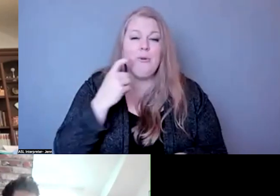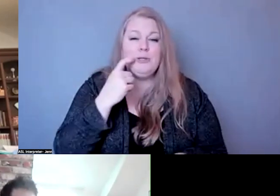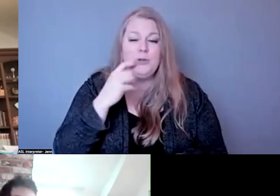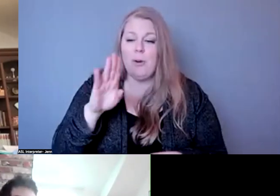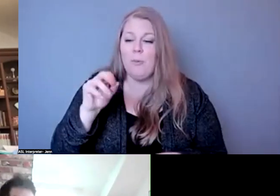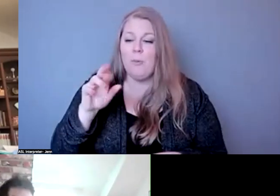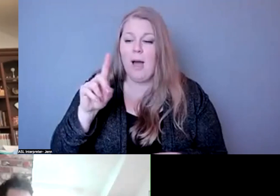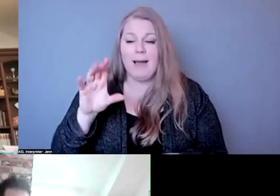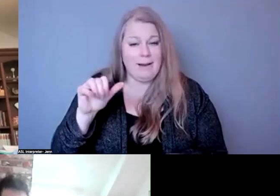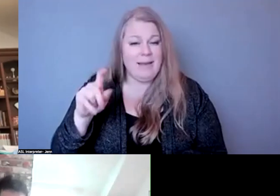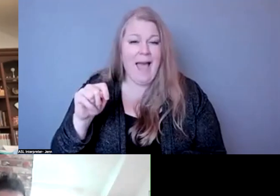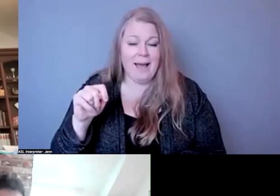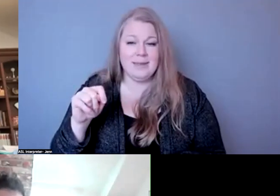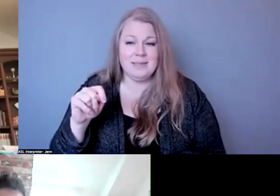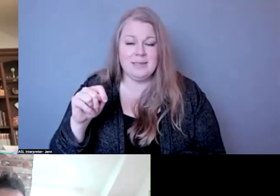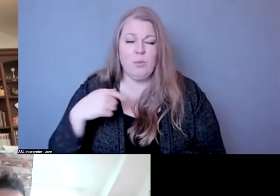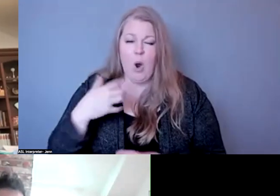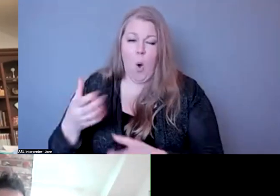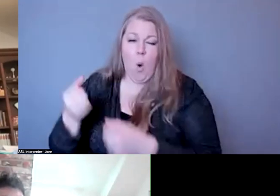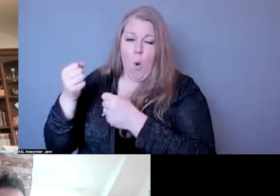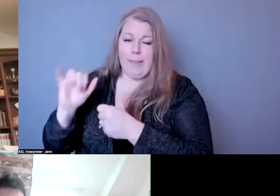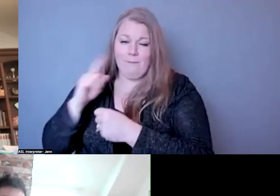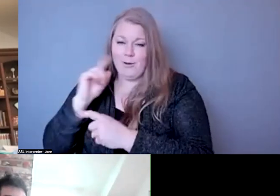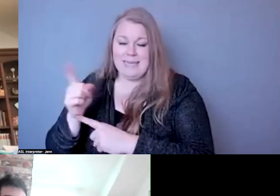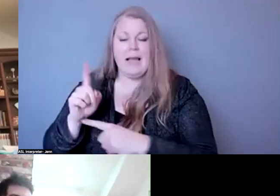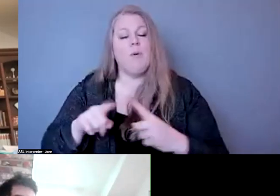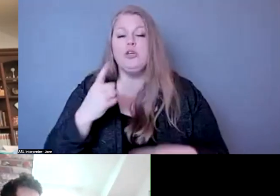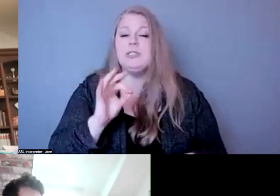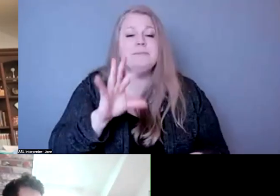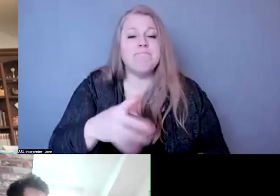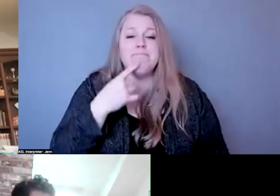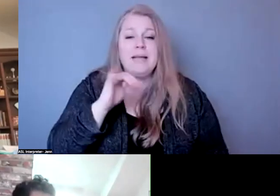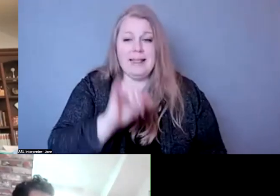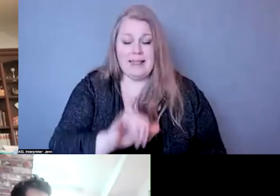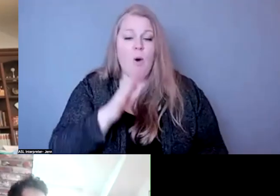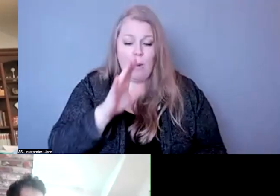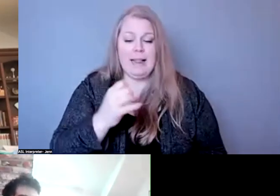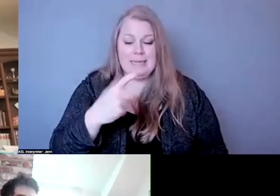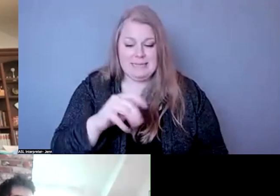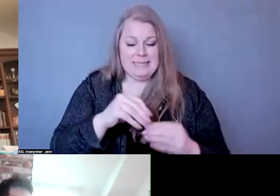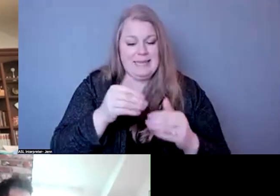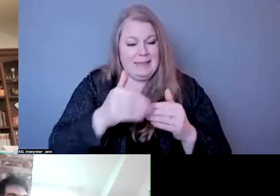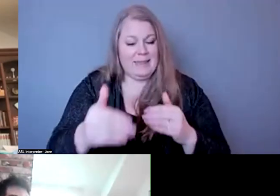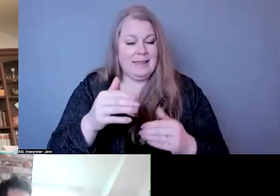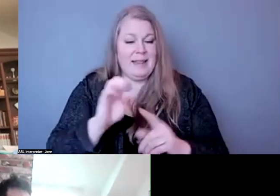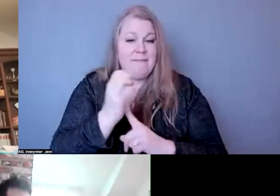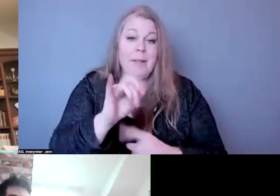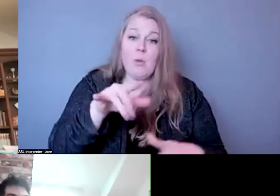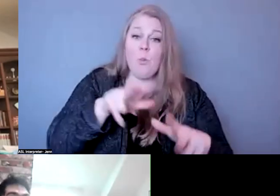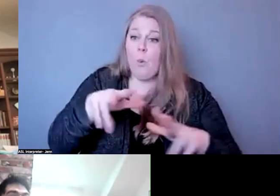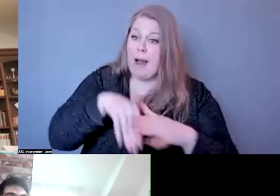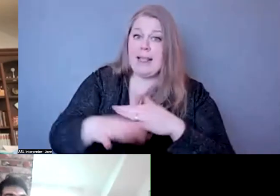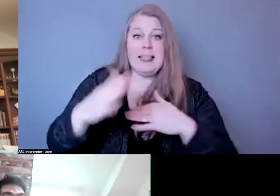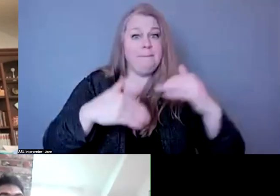and other things. We're putting that aside for a second, simply asserting that the affordance will exist in the environment such that you walk into a building and